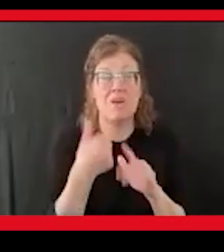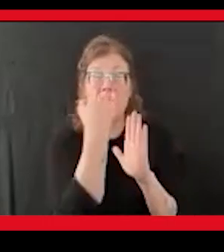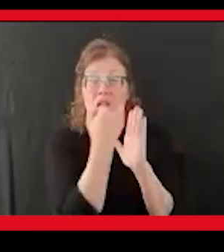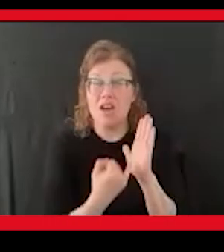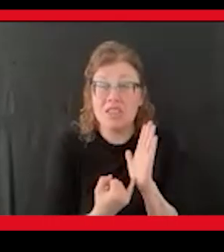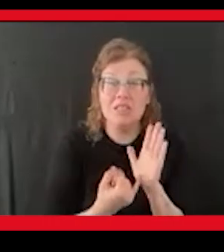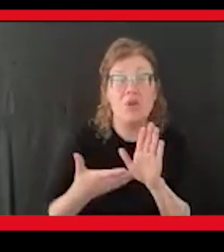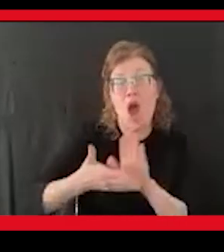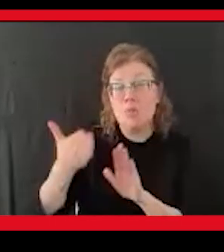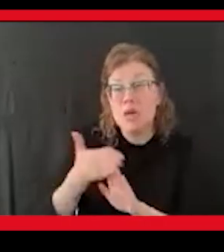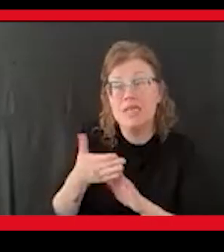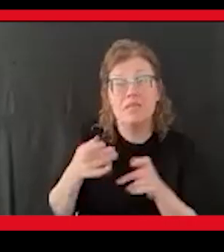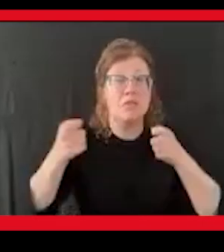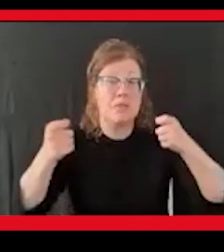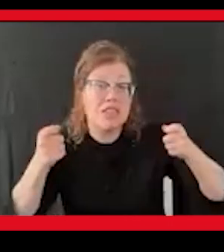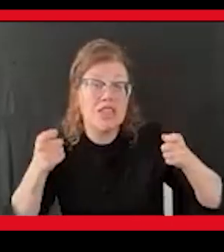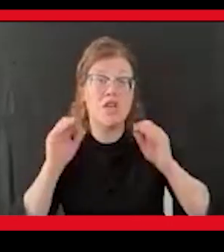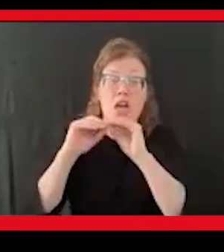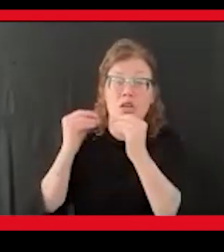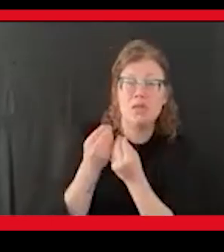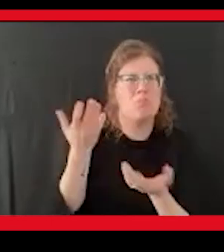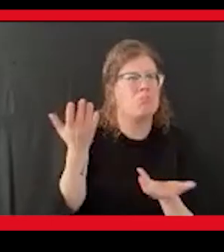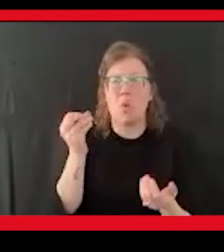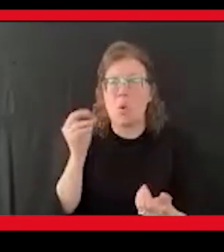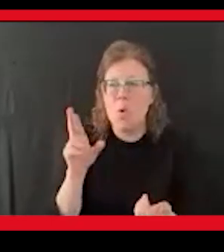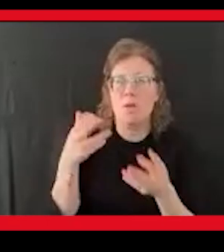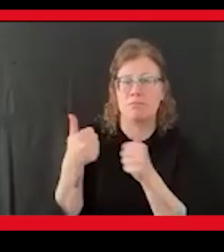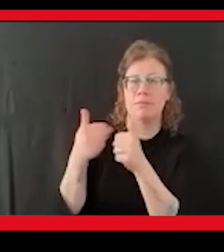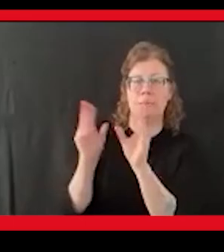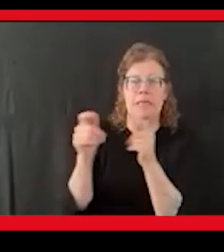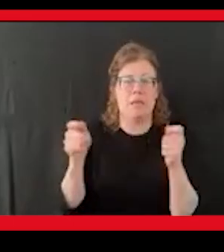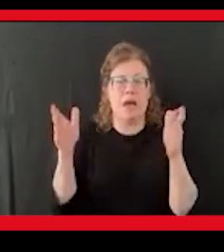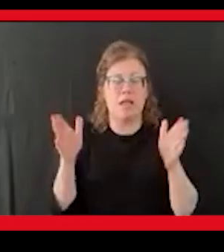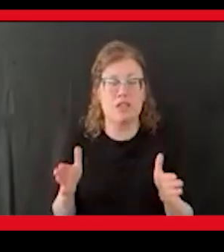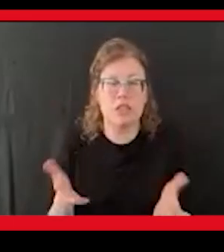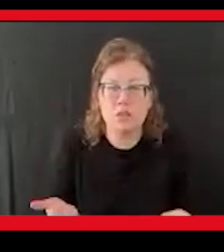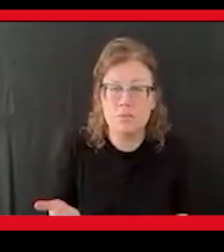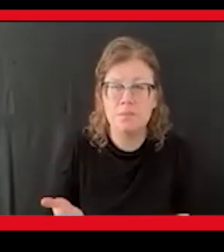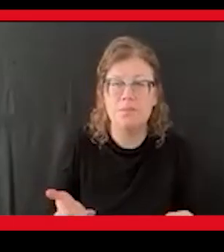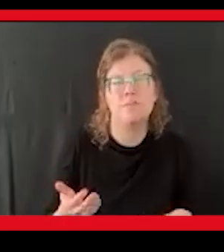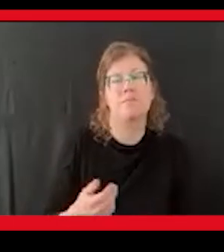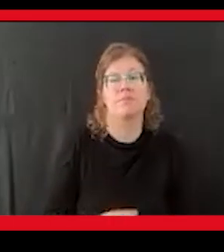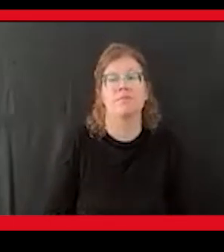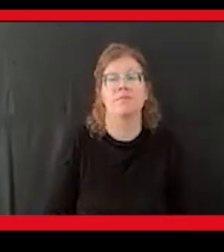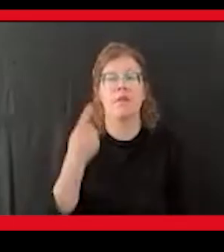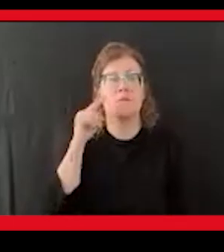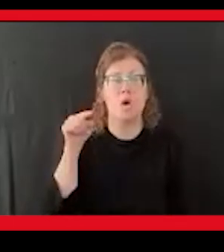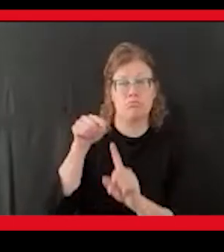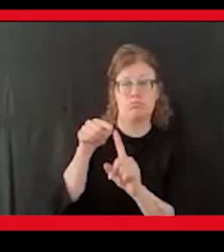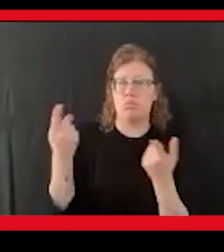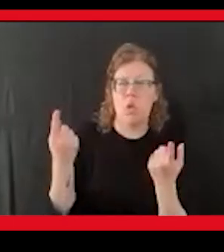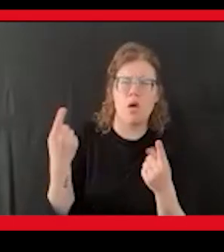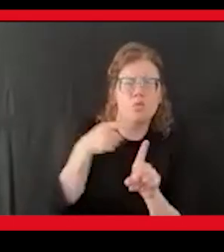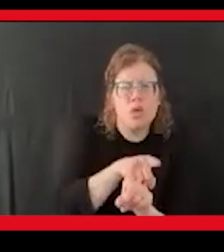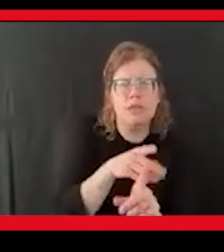Cross-sector collaboration, creative economy, and neighborhood level initiatives. If you have concerns